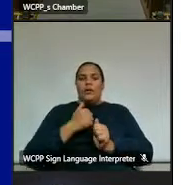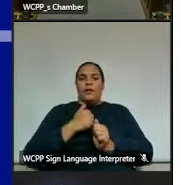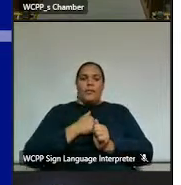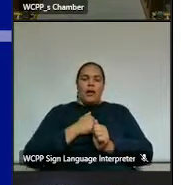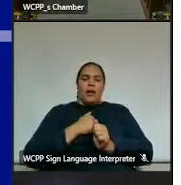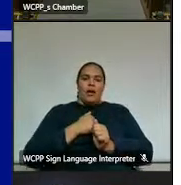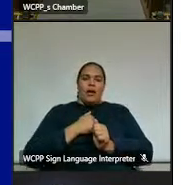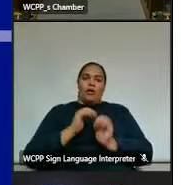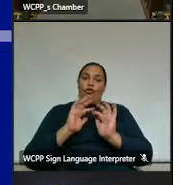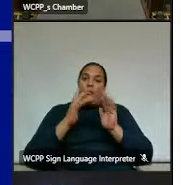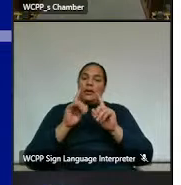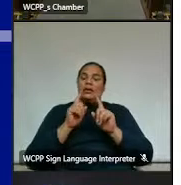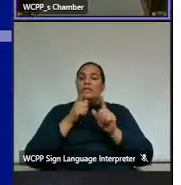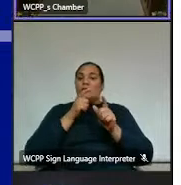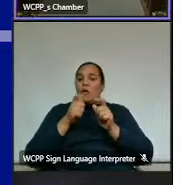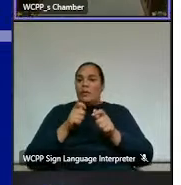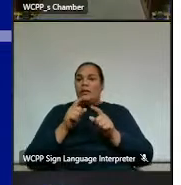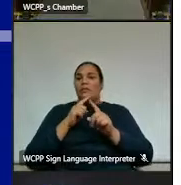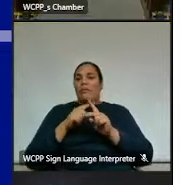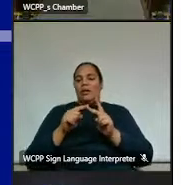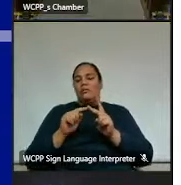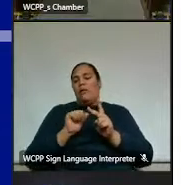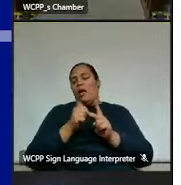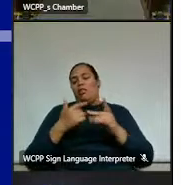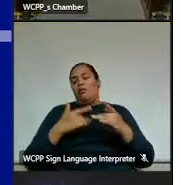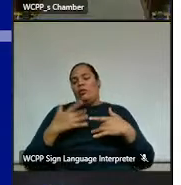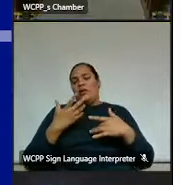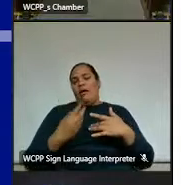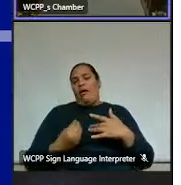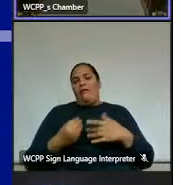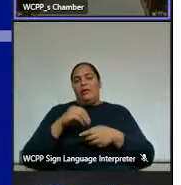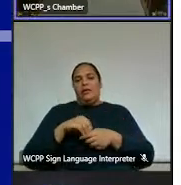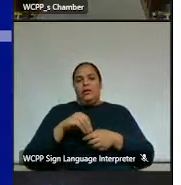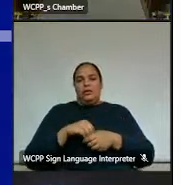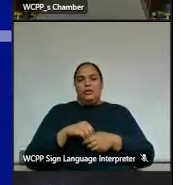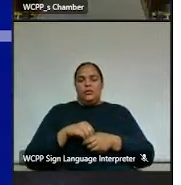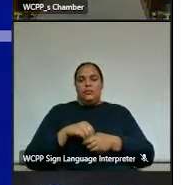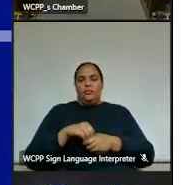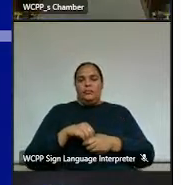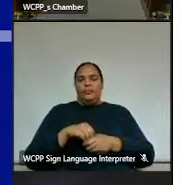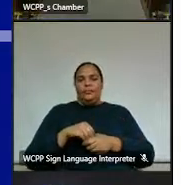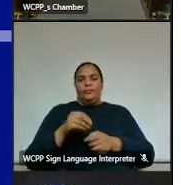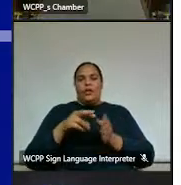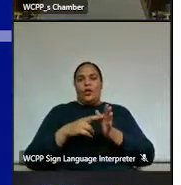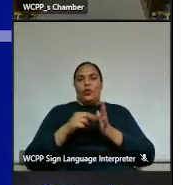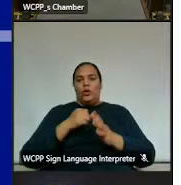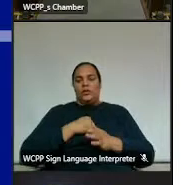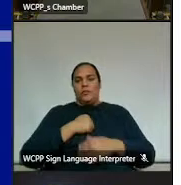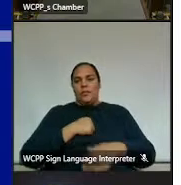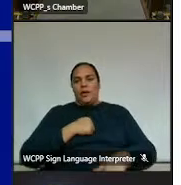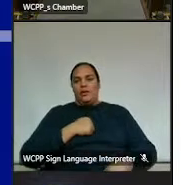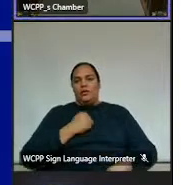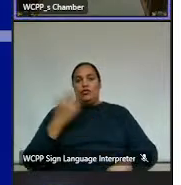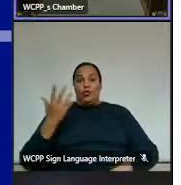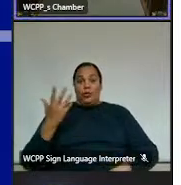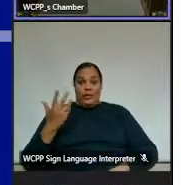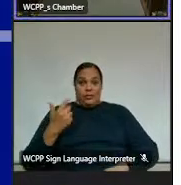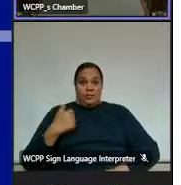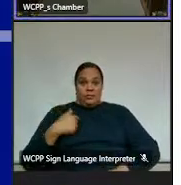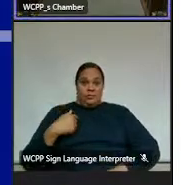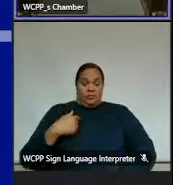comments as well as my other concerns in my request to present?